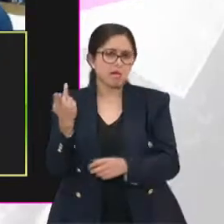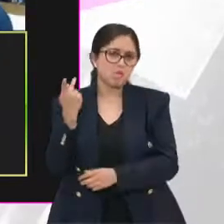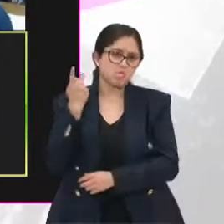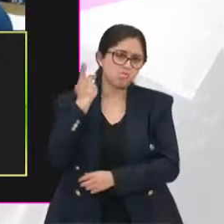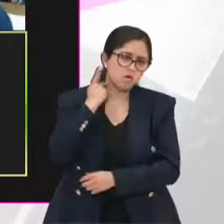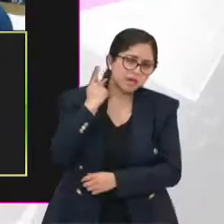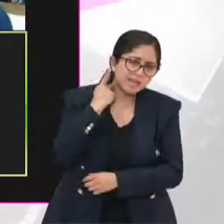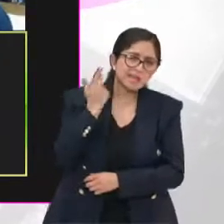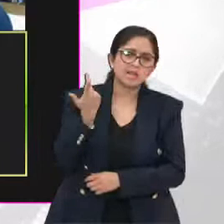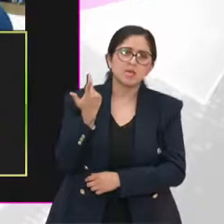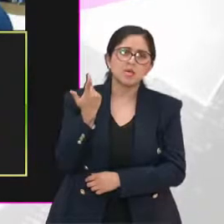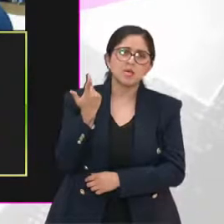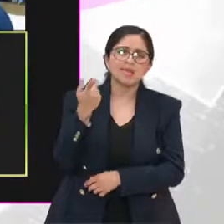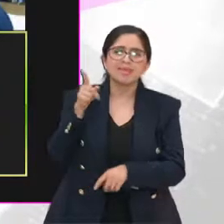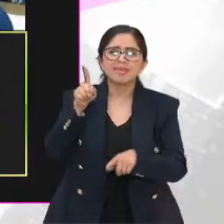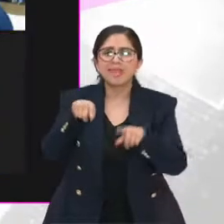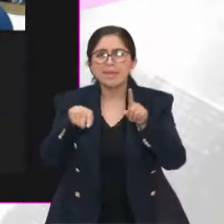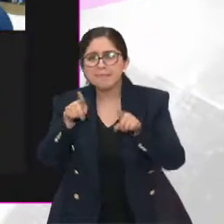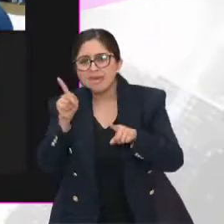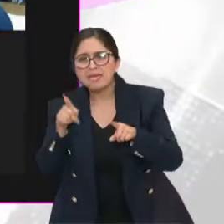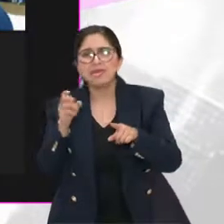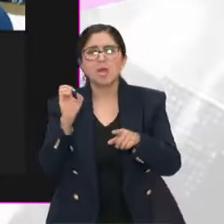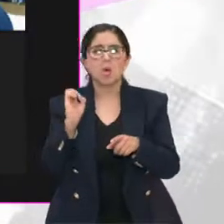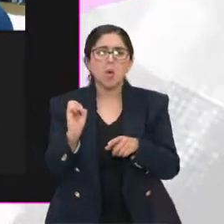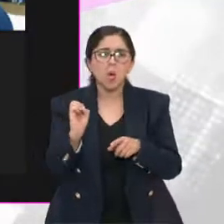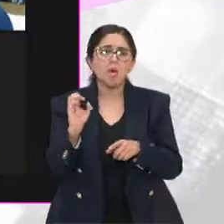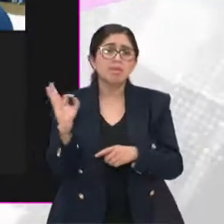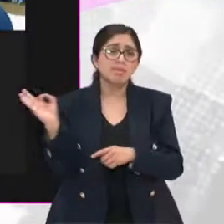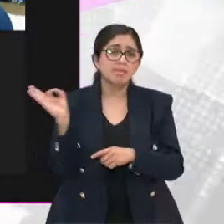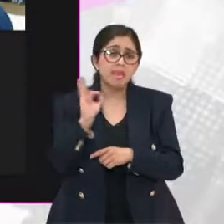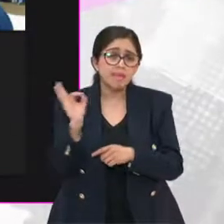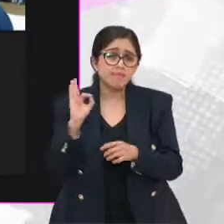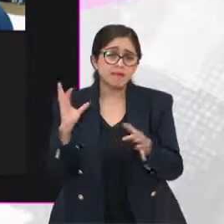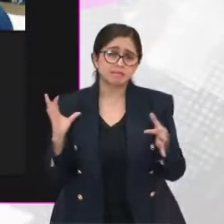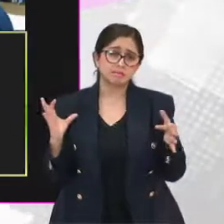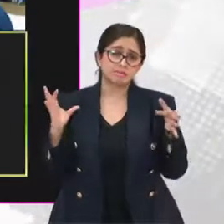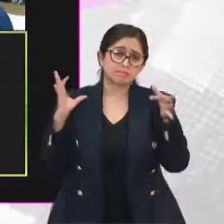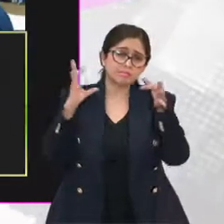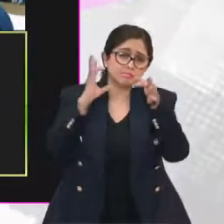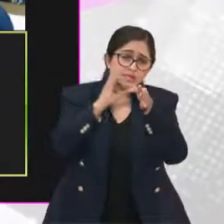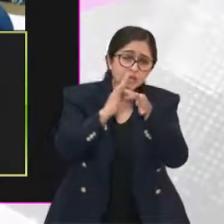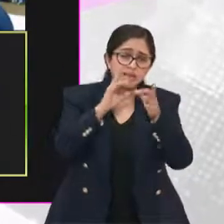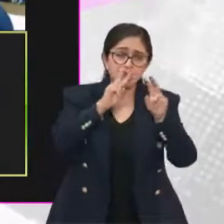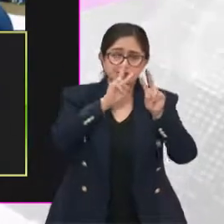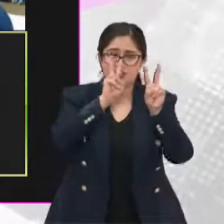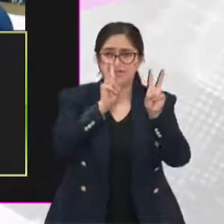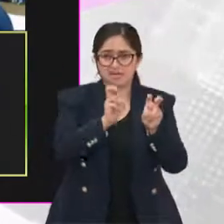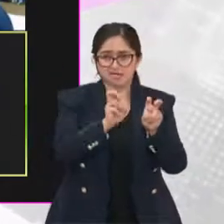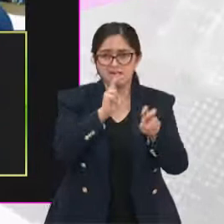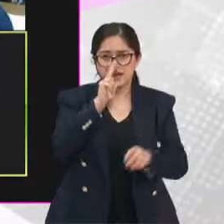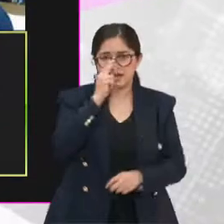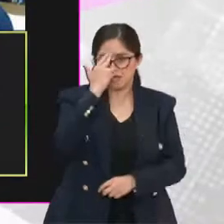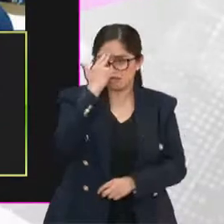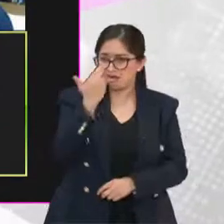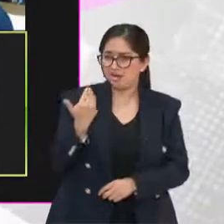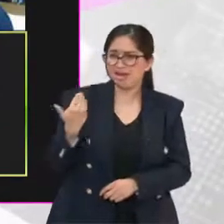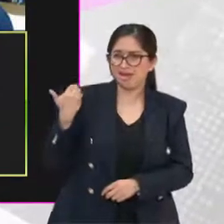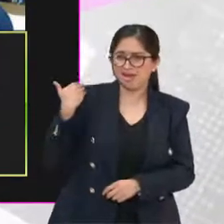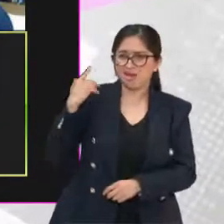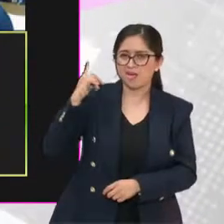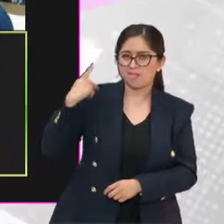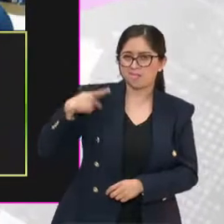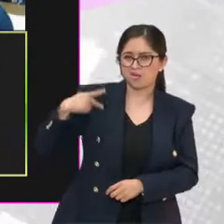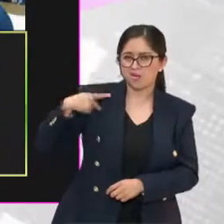processes, it depends a lot, or it is linked to the topic that we have addressed